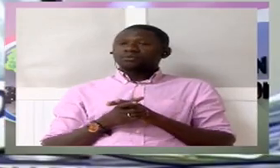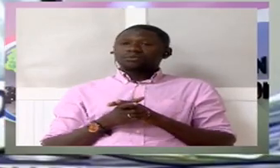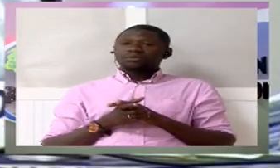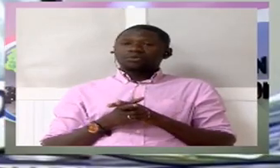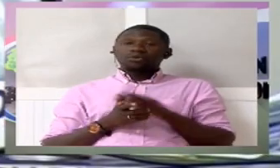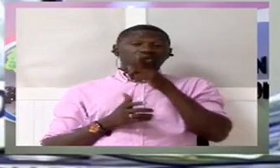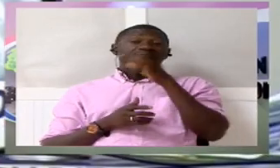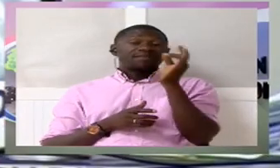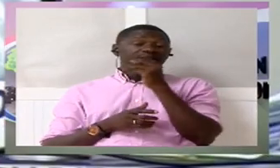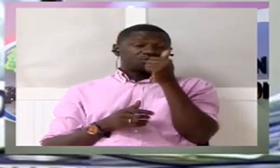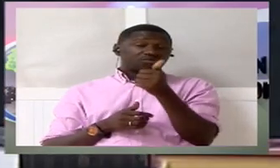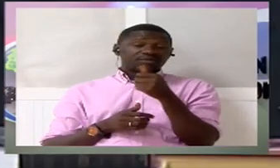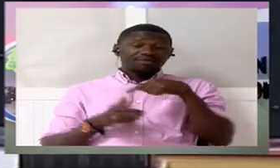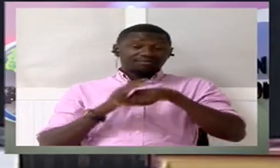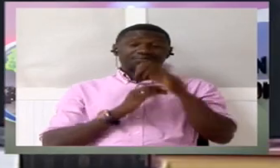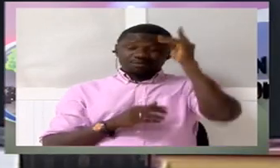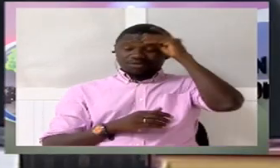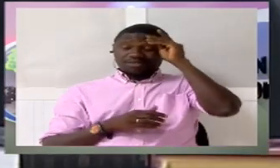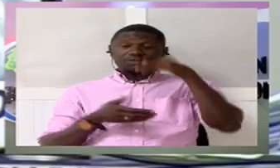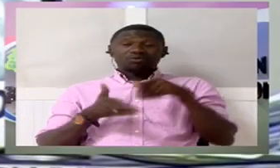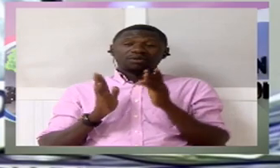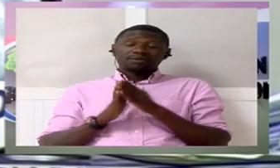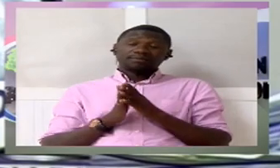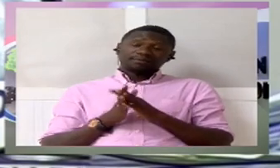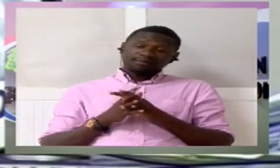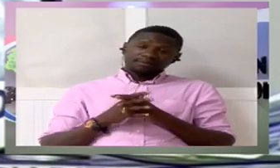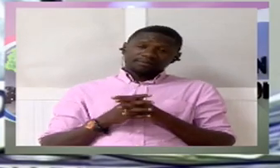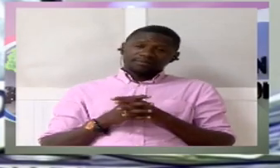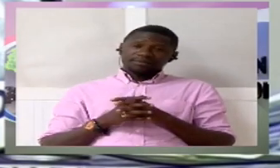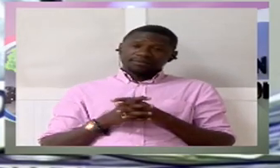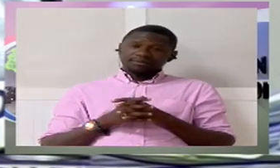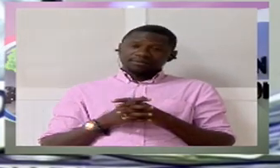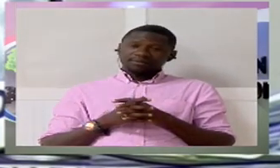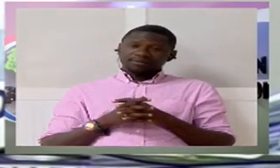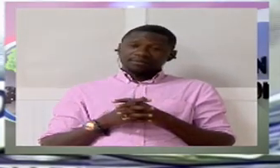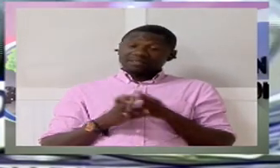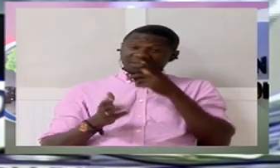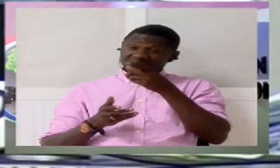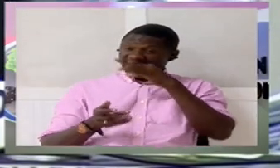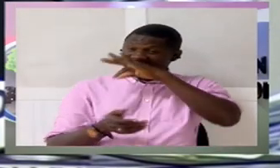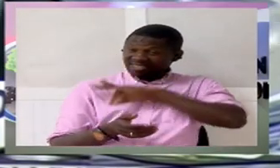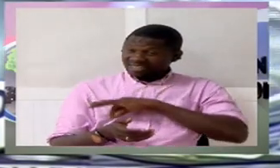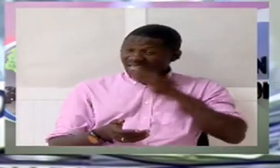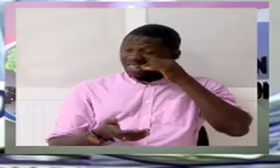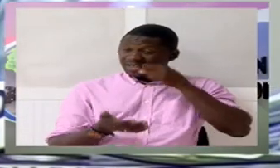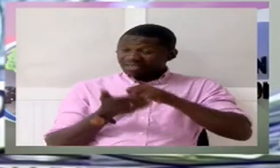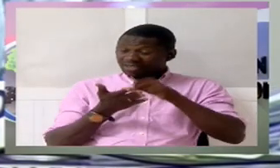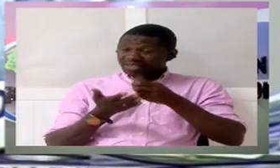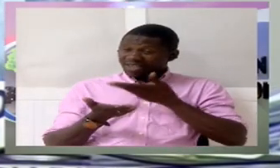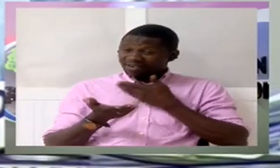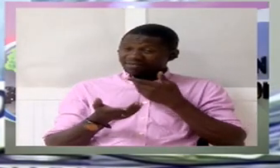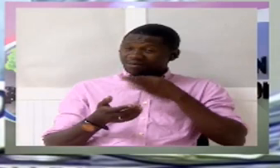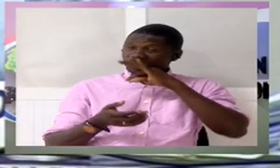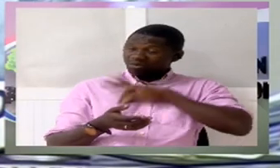it. Very about a political economy. Did it yield any results for you?